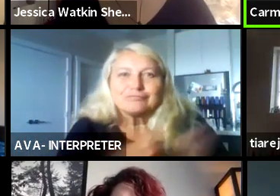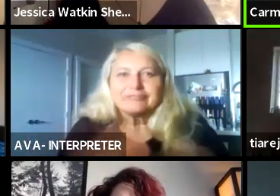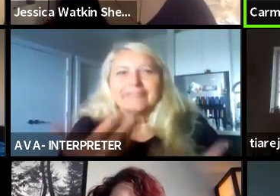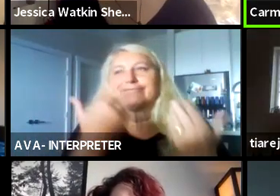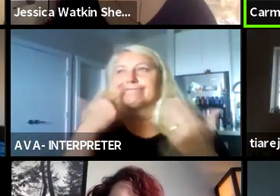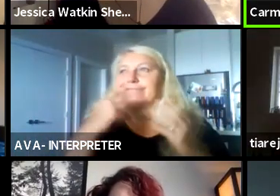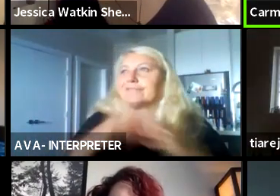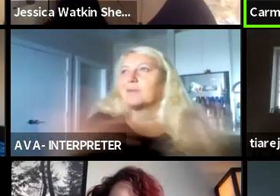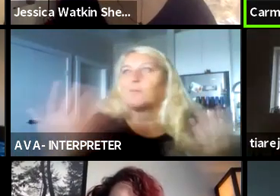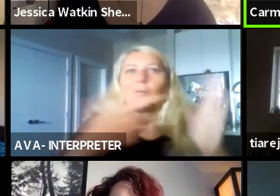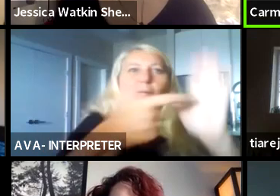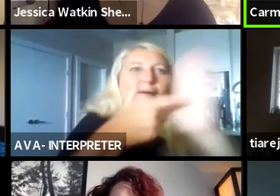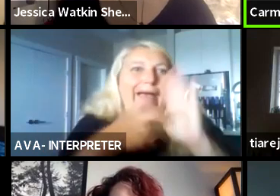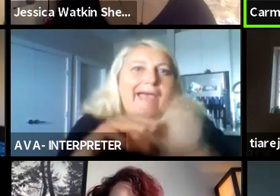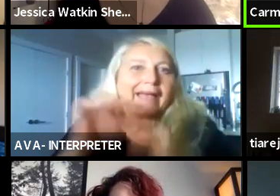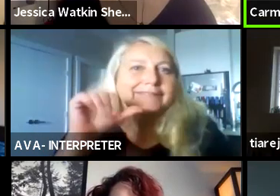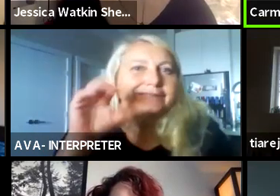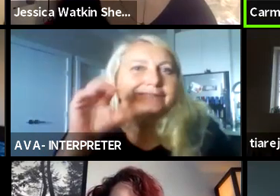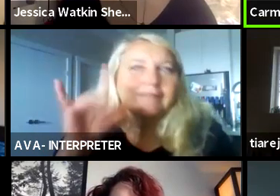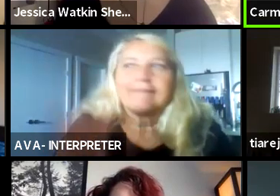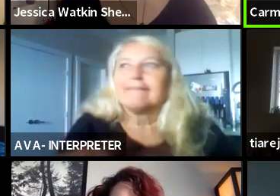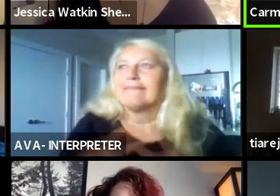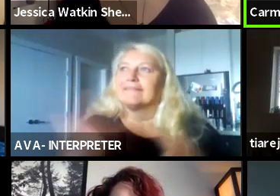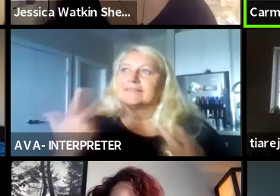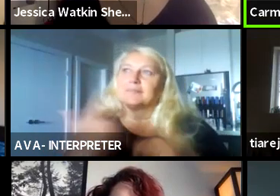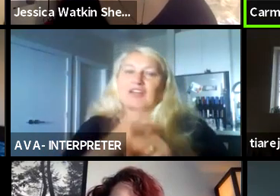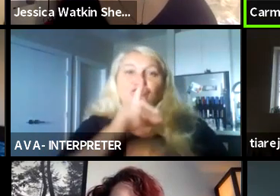accessibility, safe space.